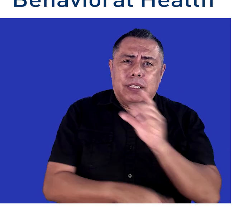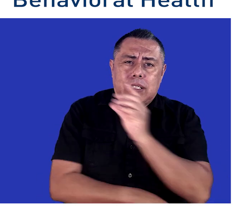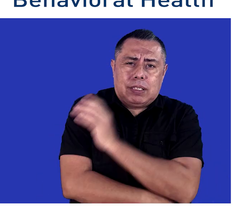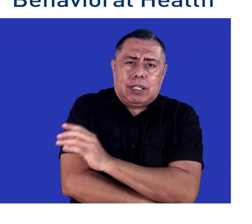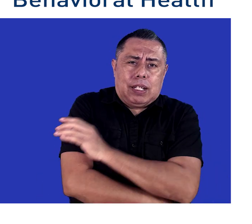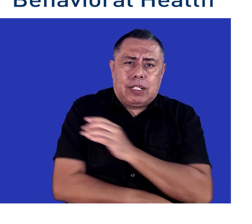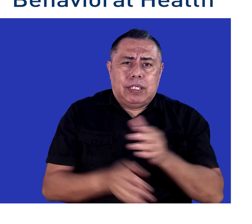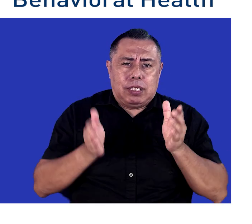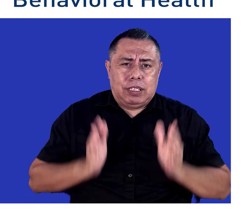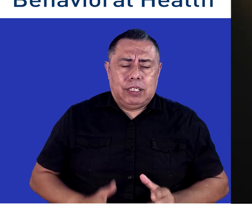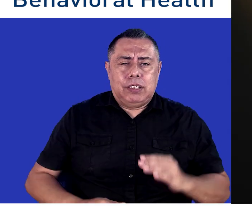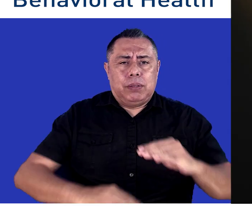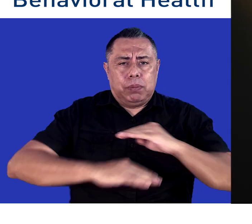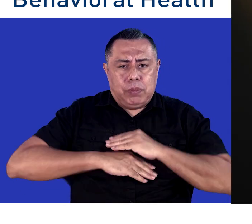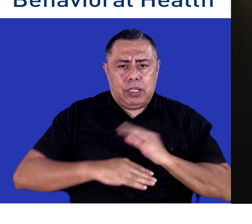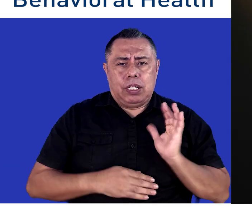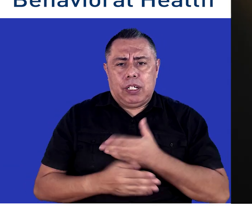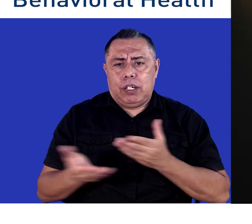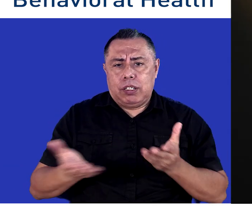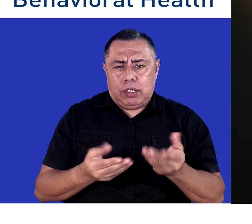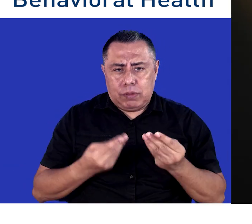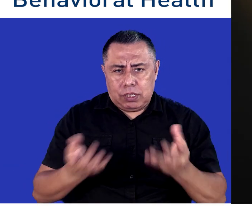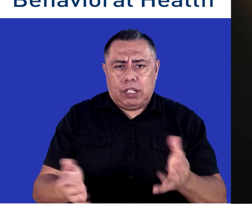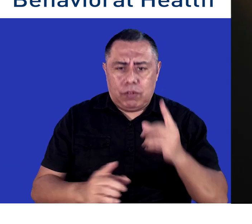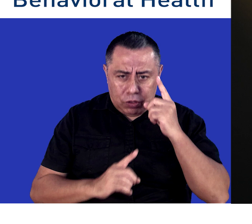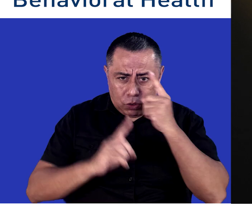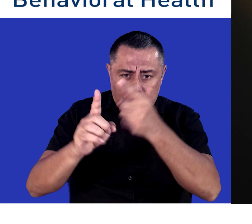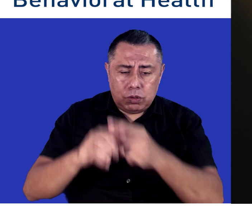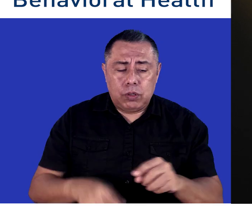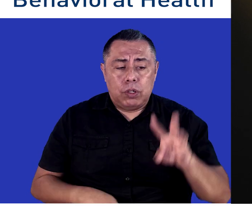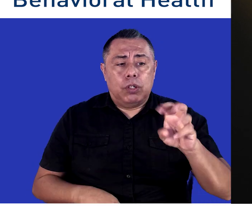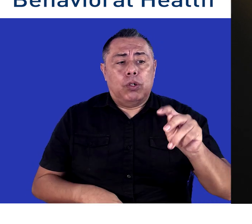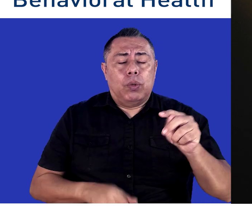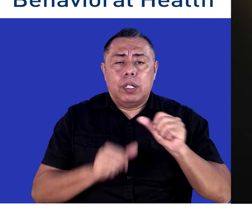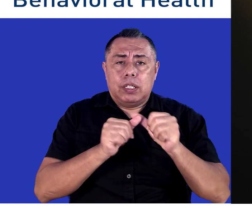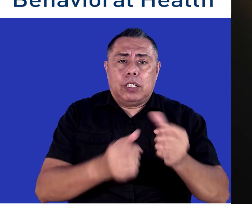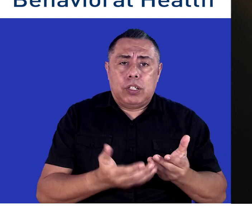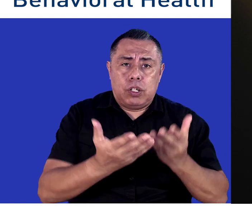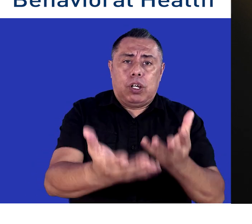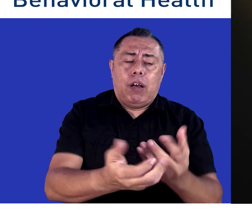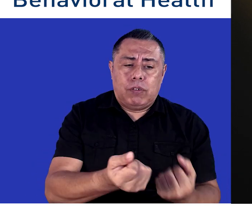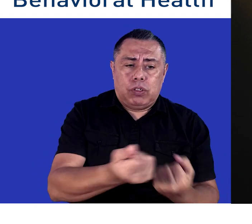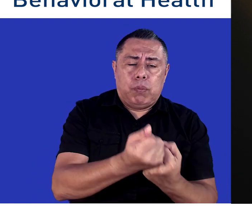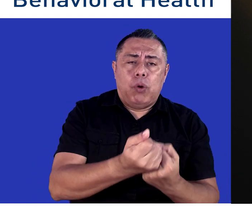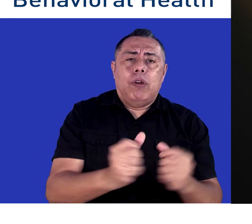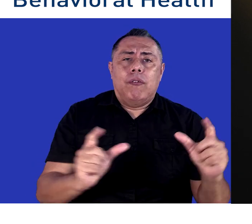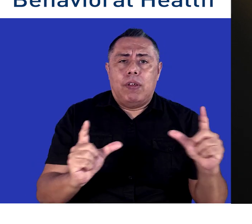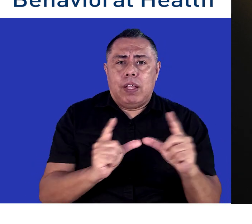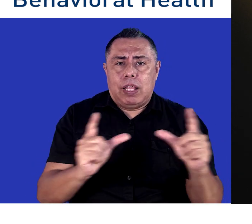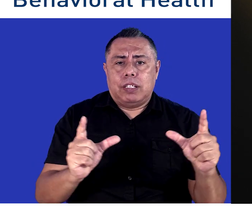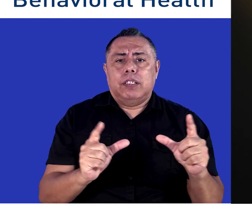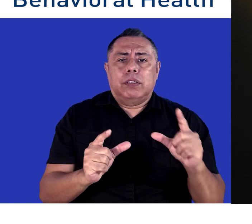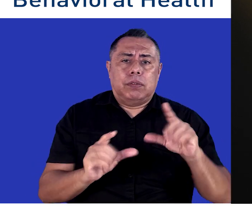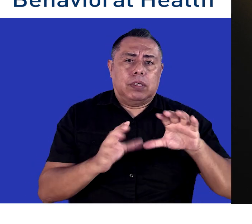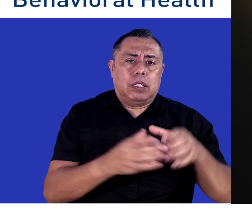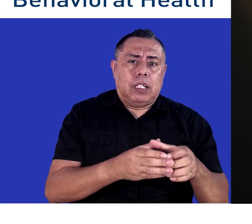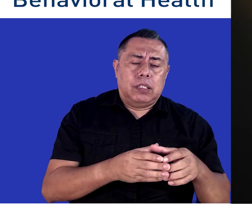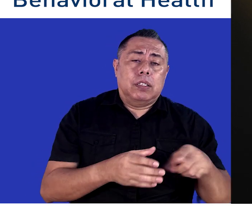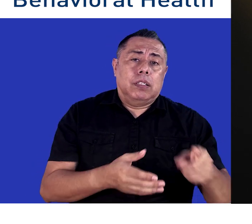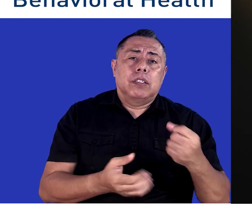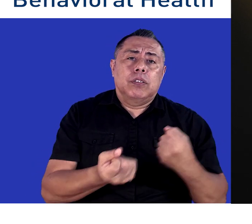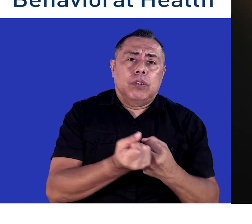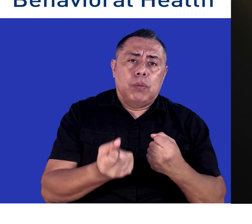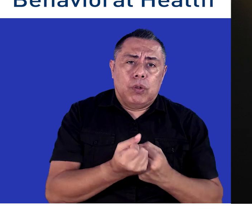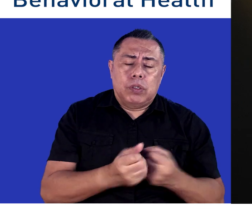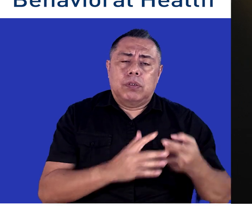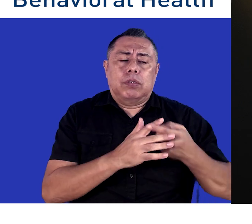meet service delivery goals. WET continues to offer the Clinical Licensure Advancement and Support, or CLAS programs, which supports the development